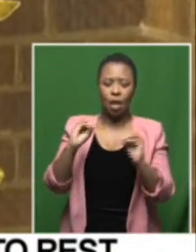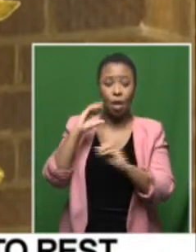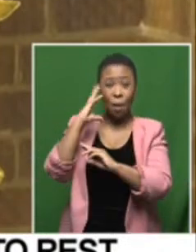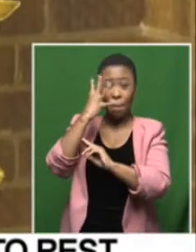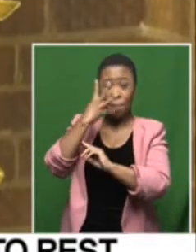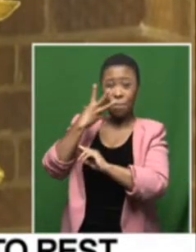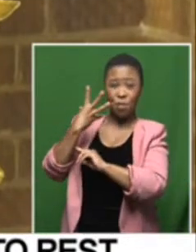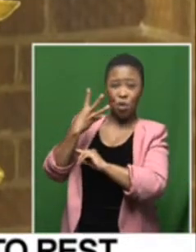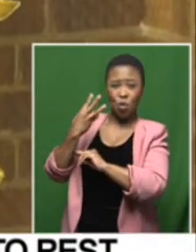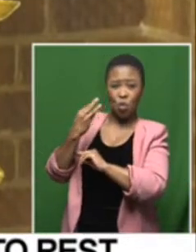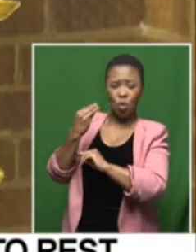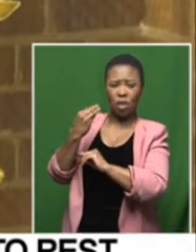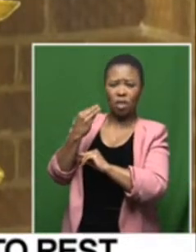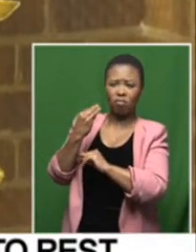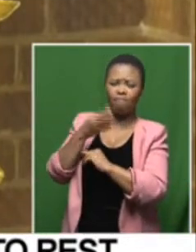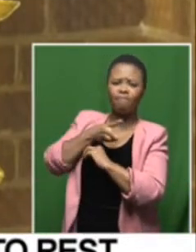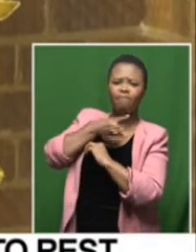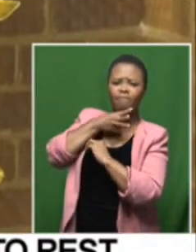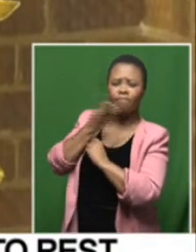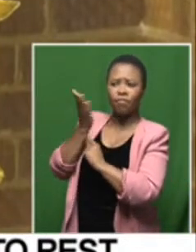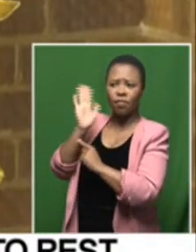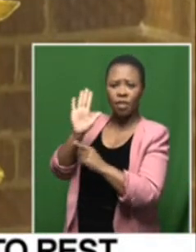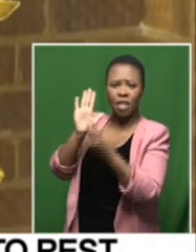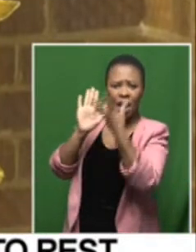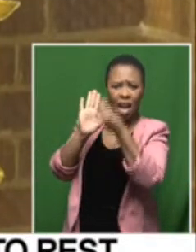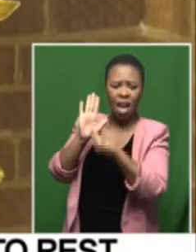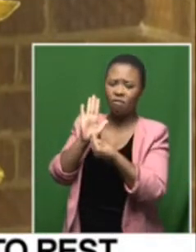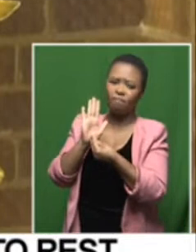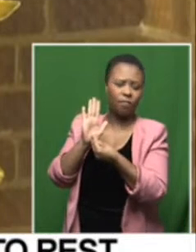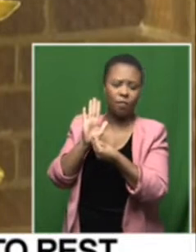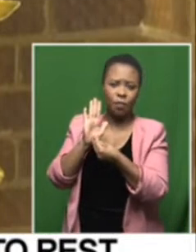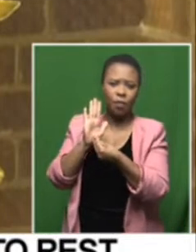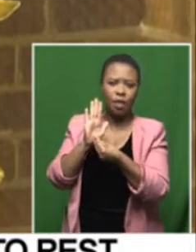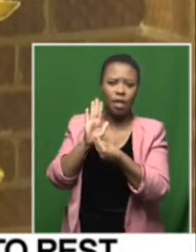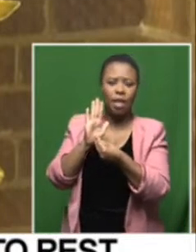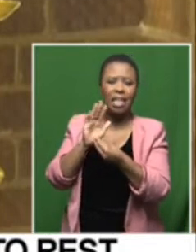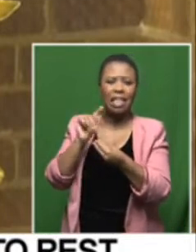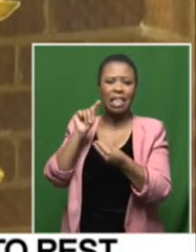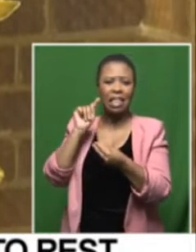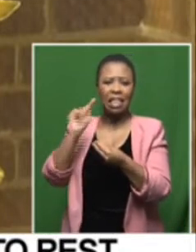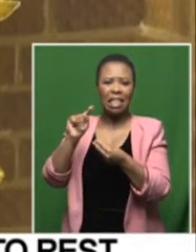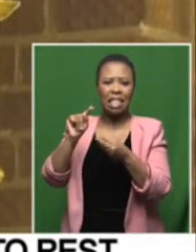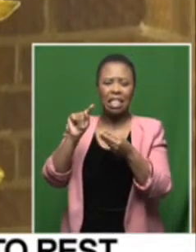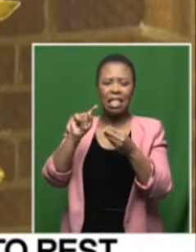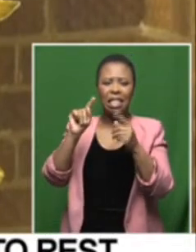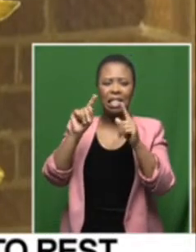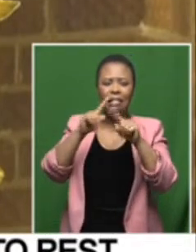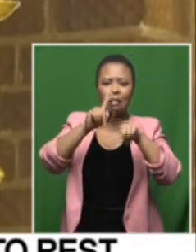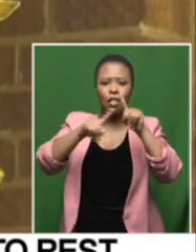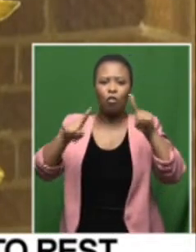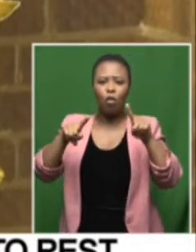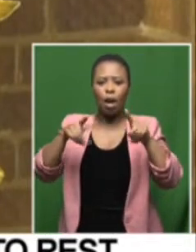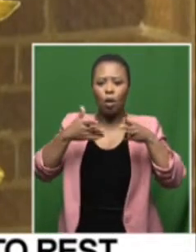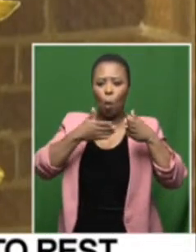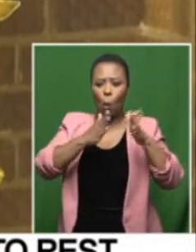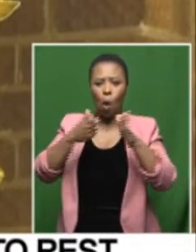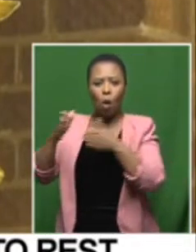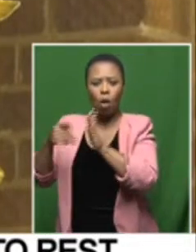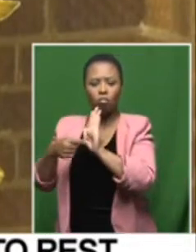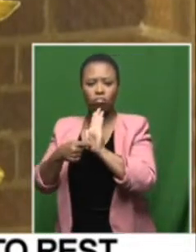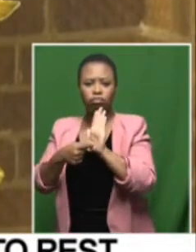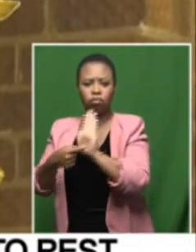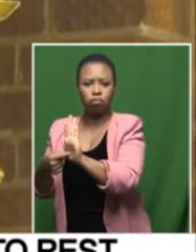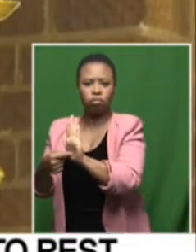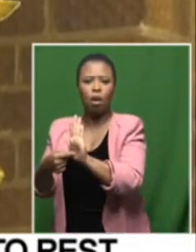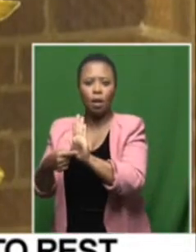not with folly. The velocity of her intention cuts through stratospheres, taking to the core where